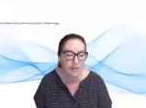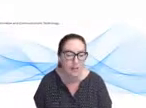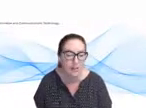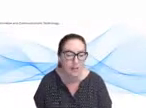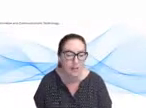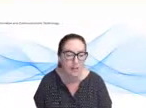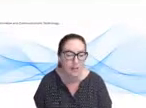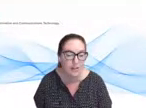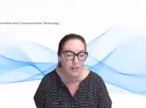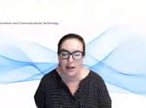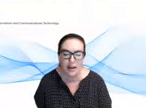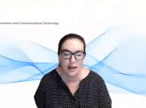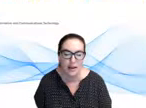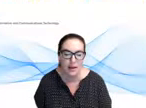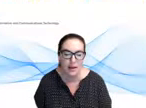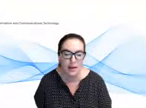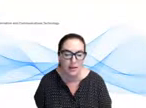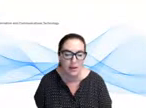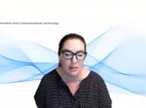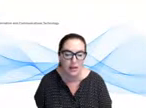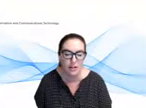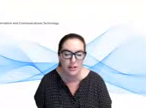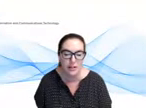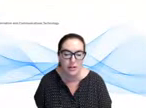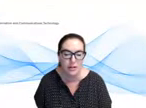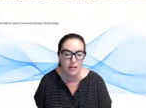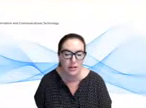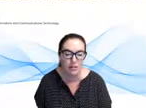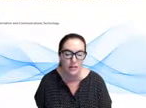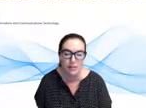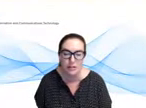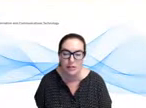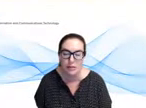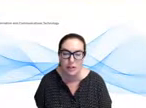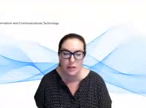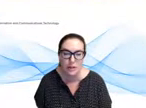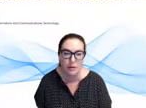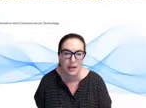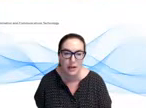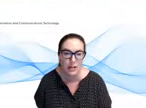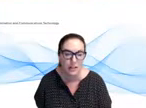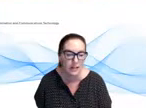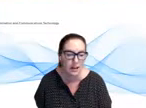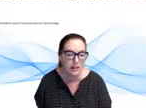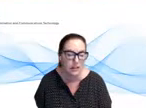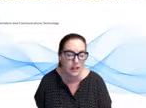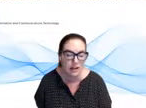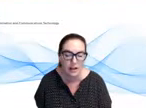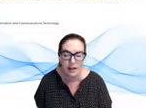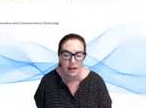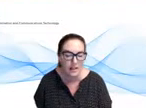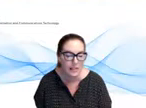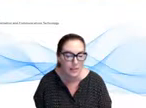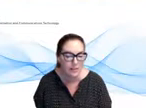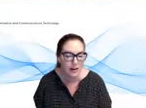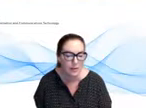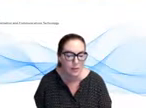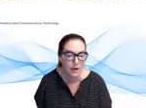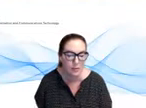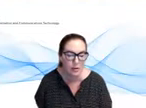system. My name is Suzanne Shanahan. I head up the Enterprise Application Center in the Office of Information and Communications Technology.